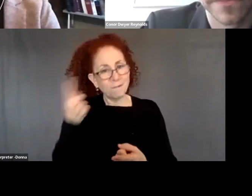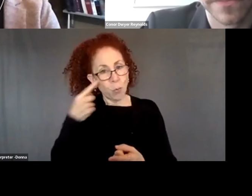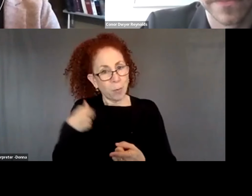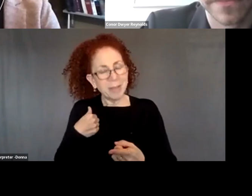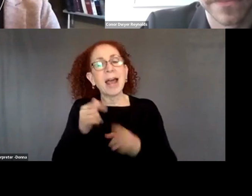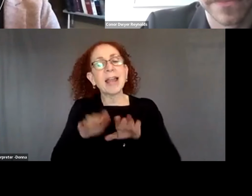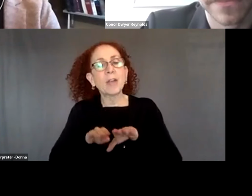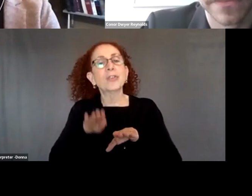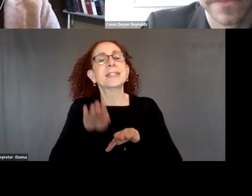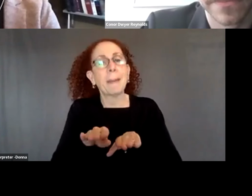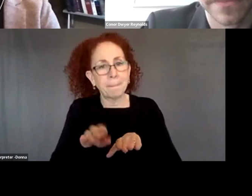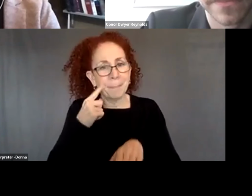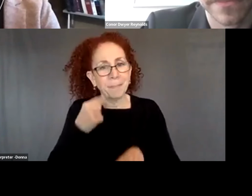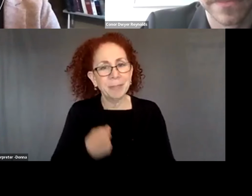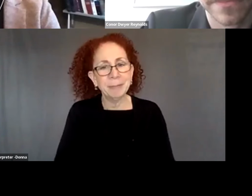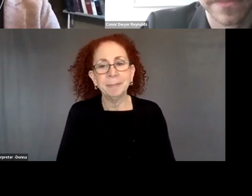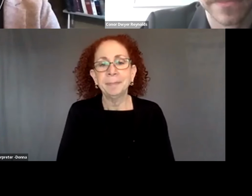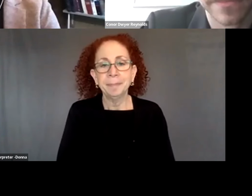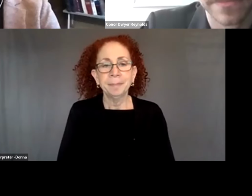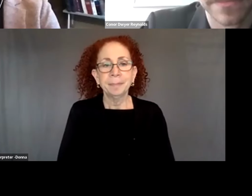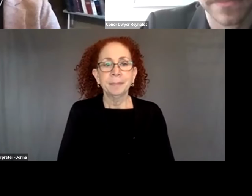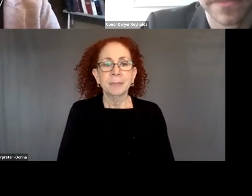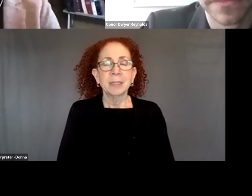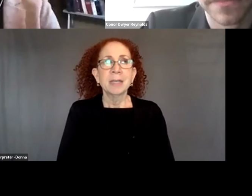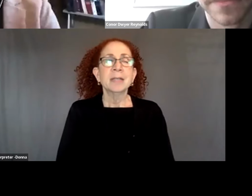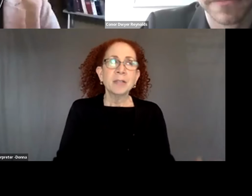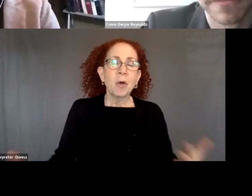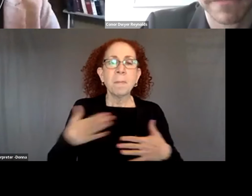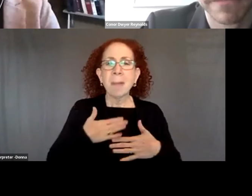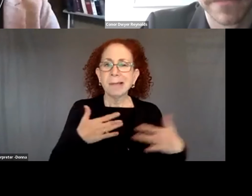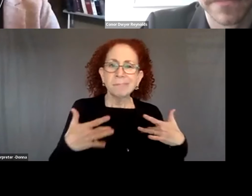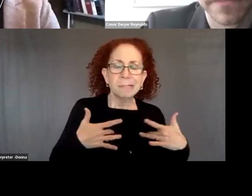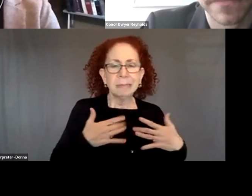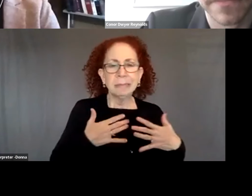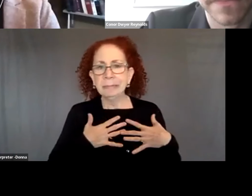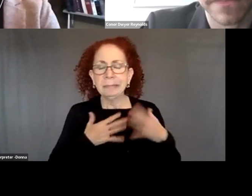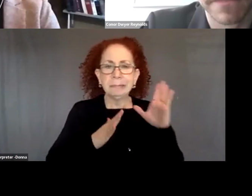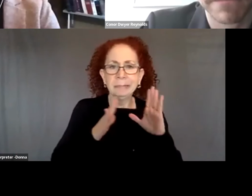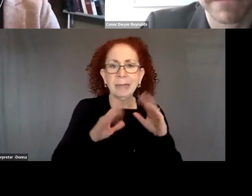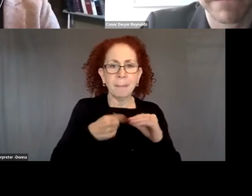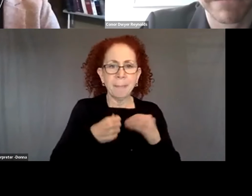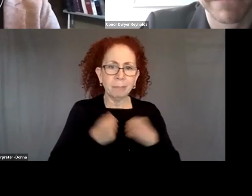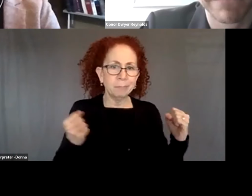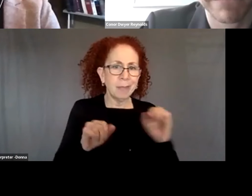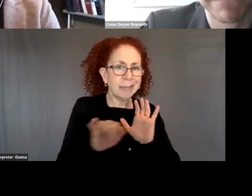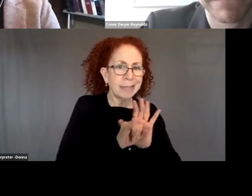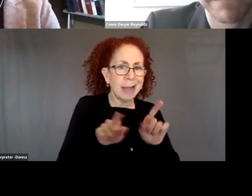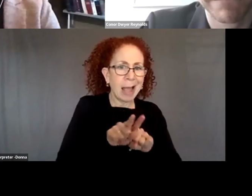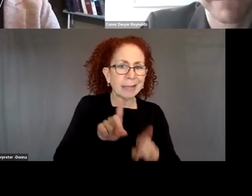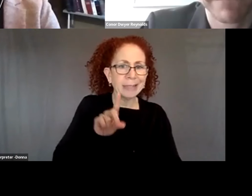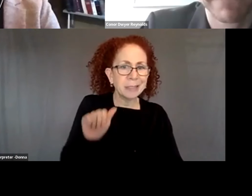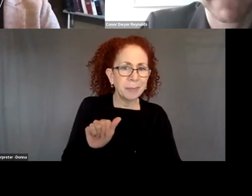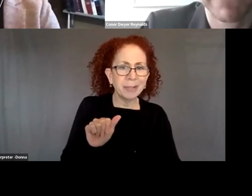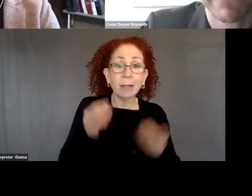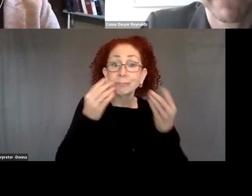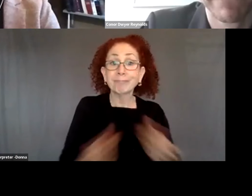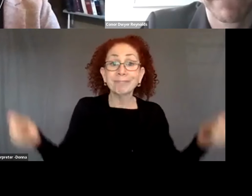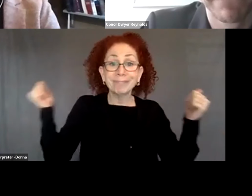journey. So too, my insecurities about claiming a disability identity did not just fall away at some